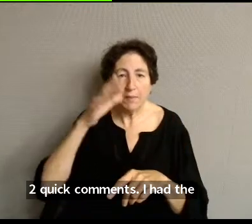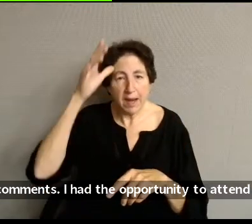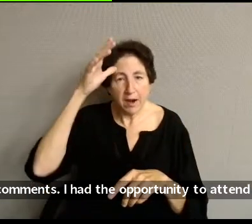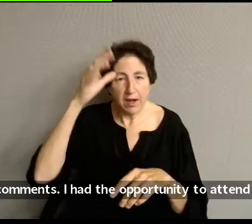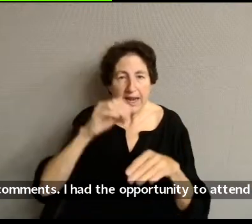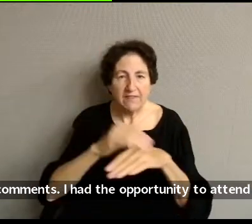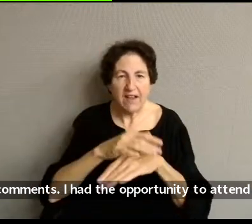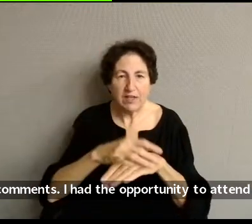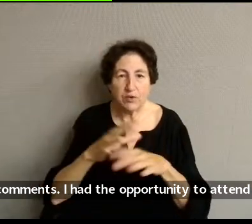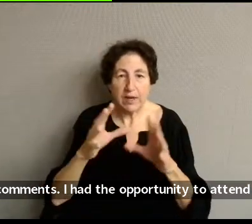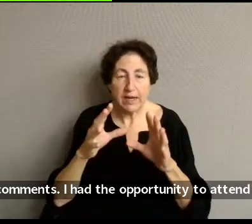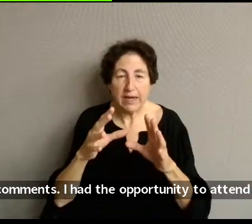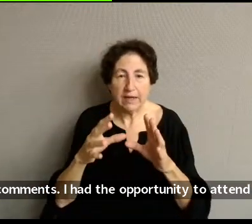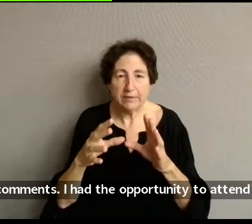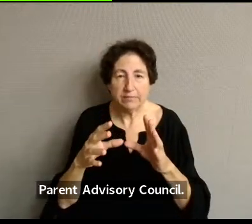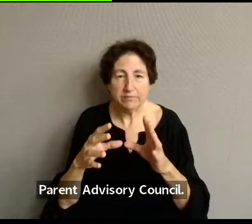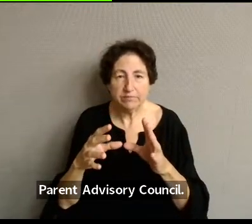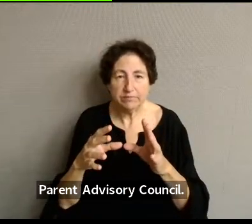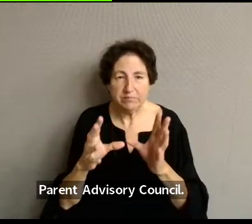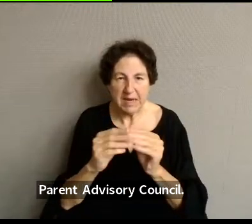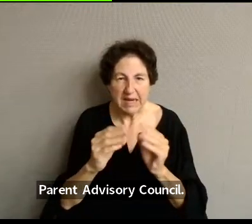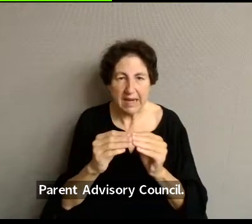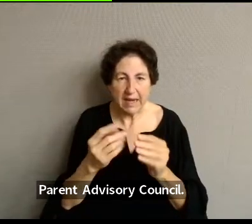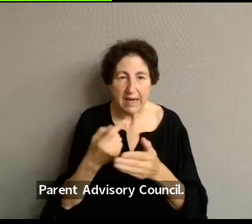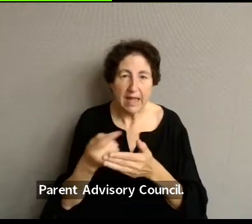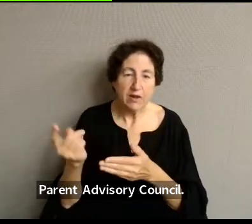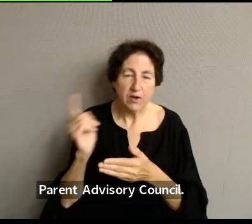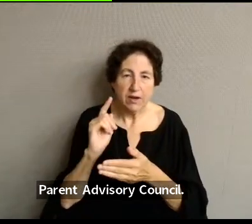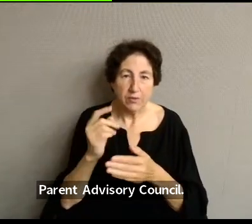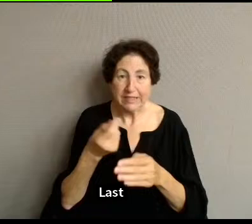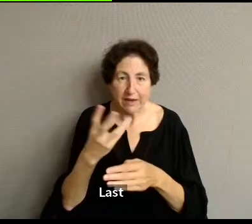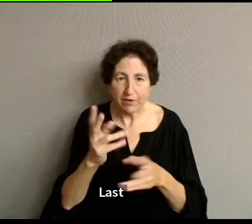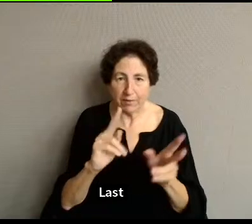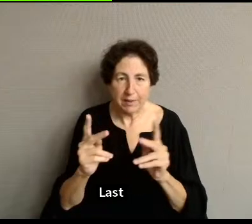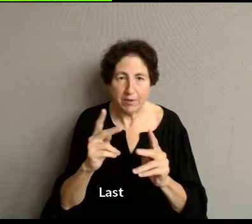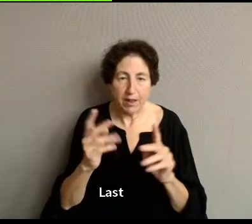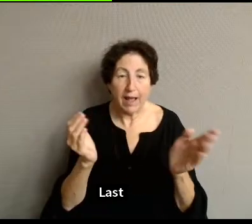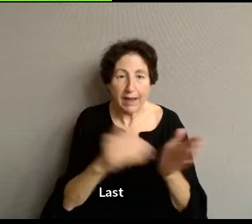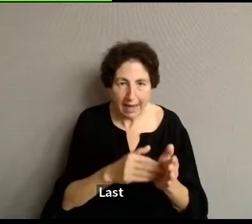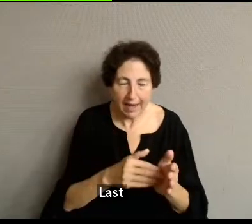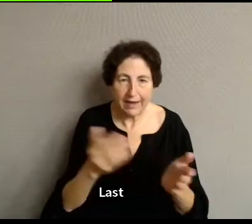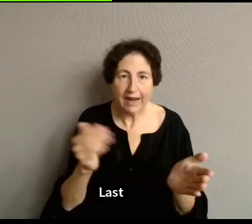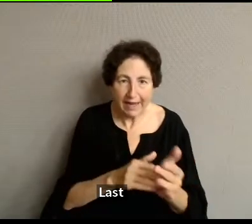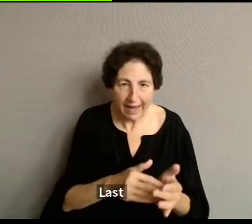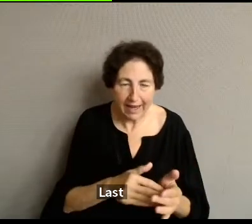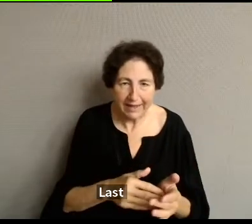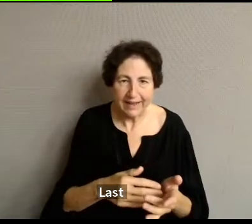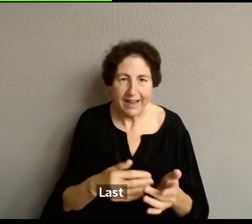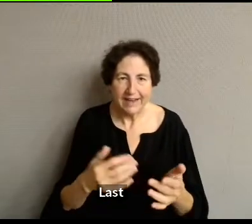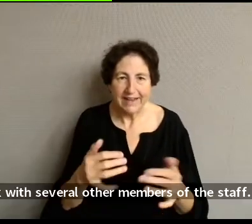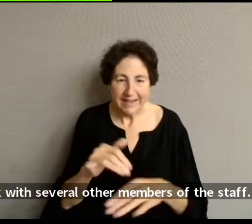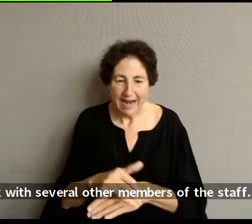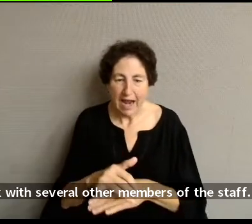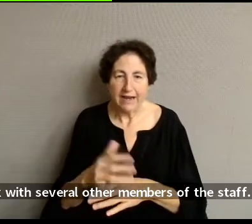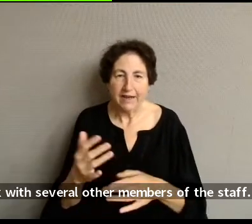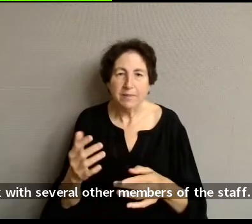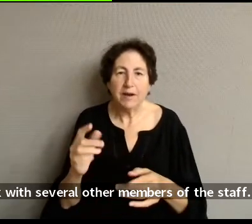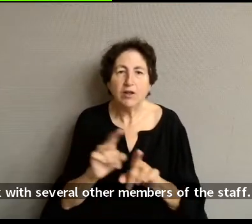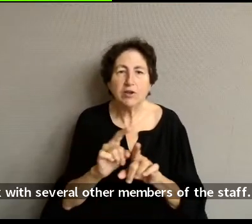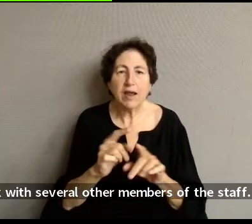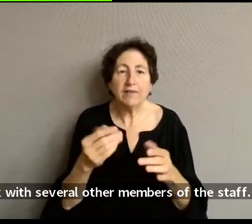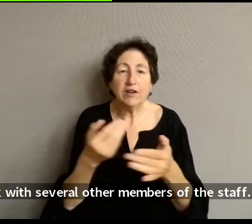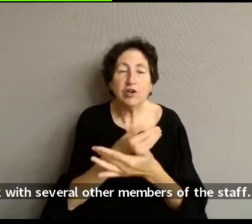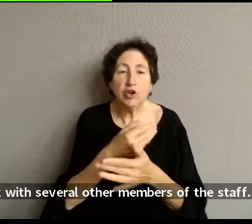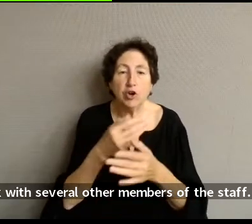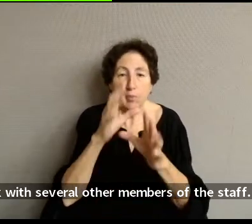Council last week with several other members of the staff here again. They're here again tonight. But also we have a new president